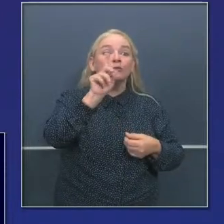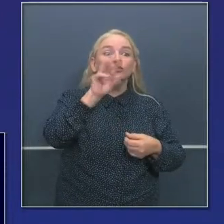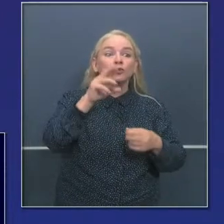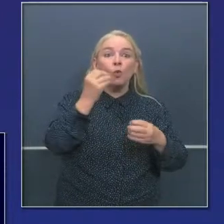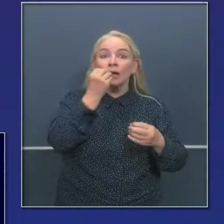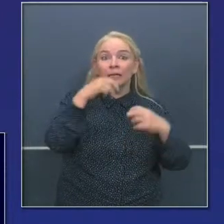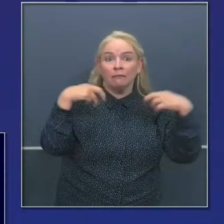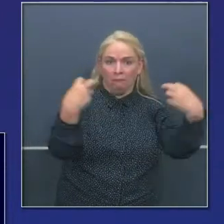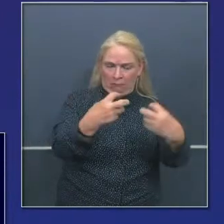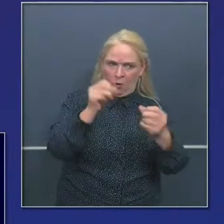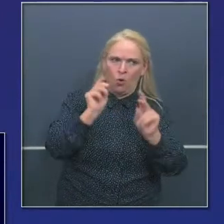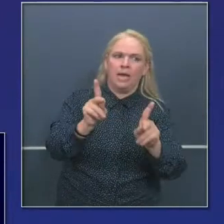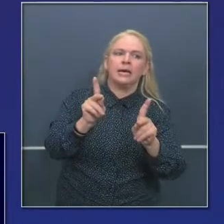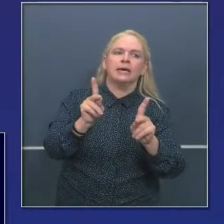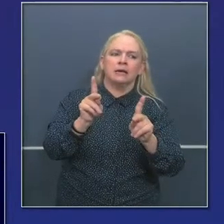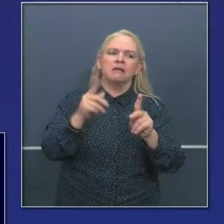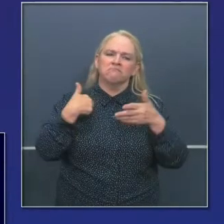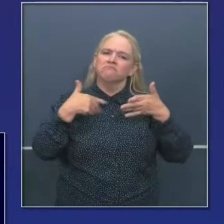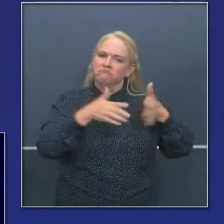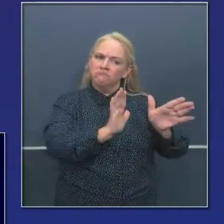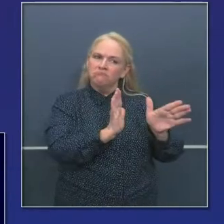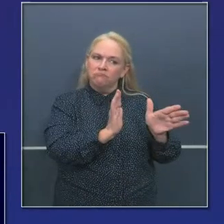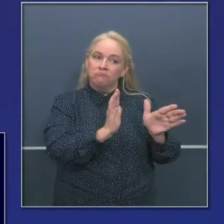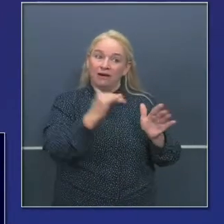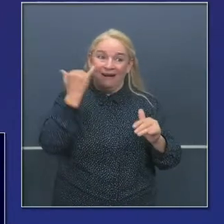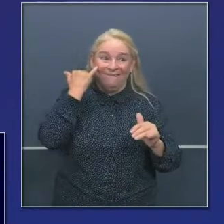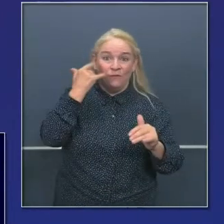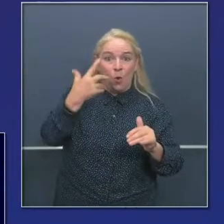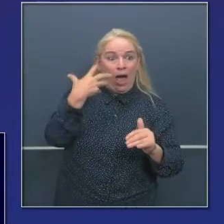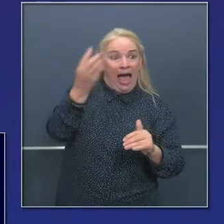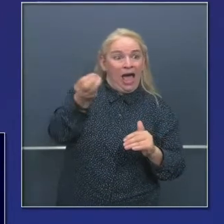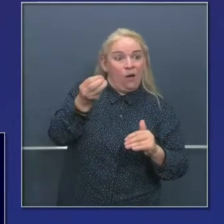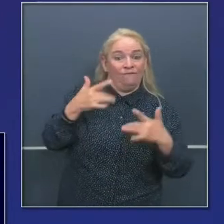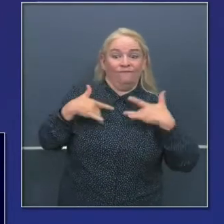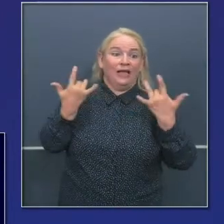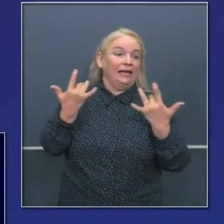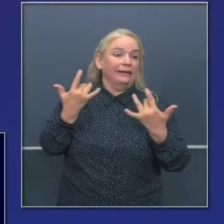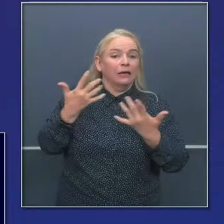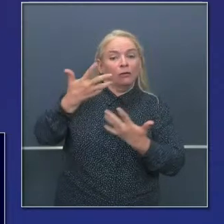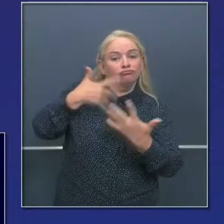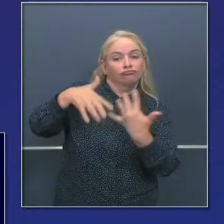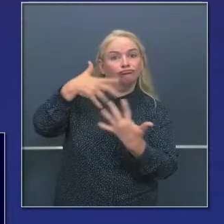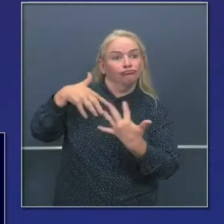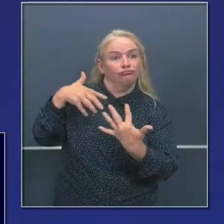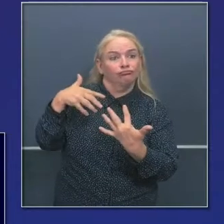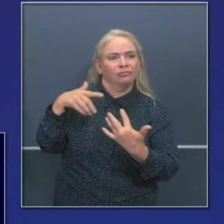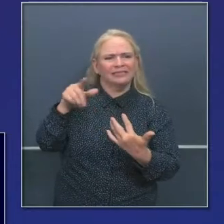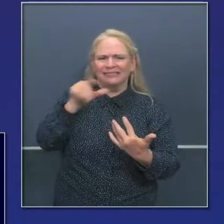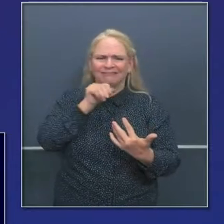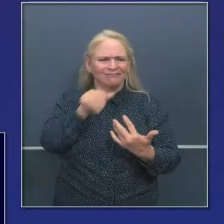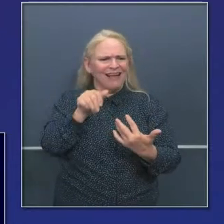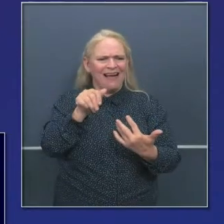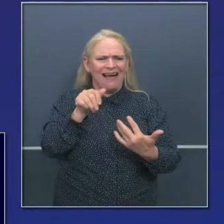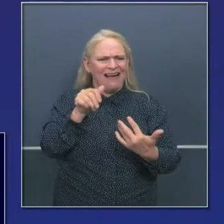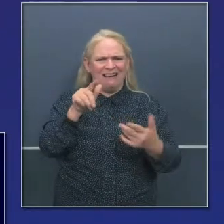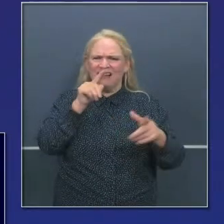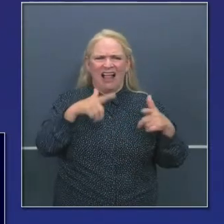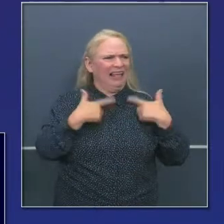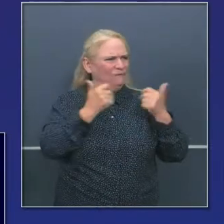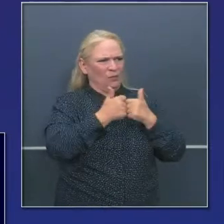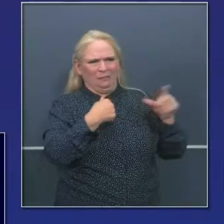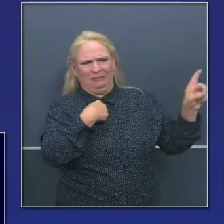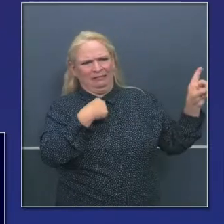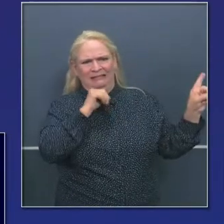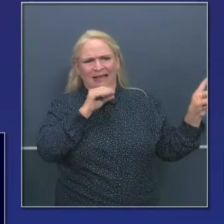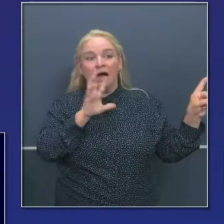as many of those activities where you're mixing or could come into contact with people you haven't been with in your household. You may come into